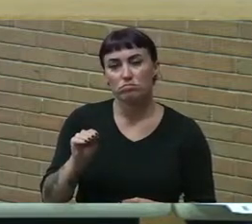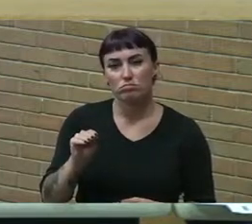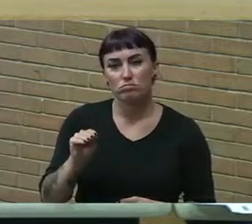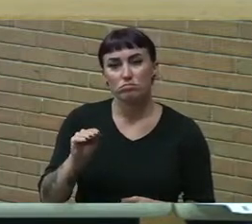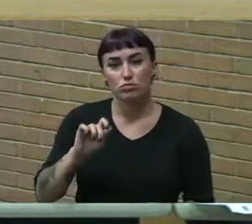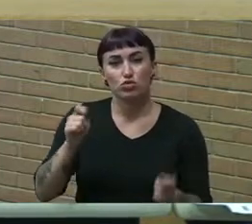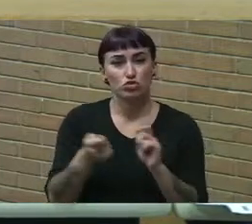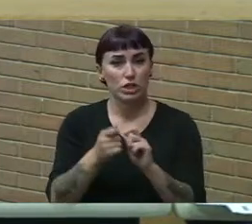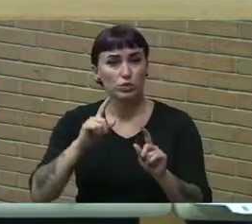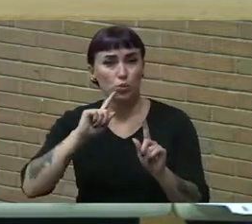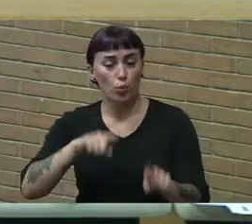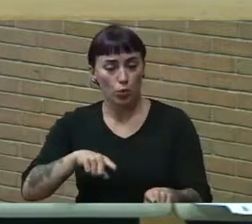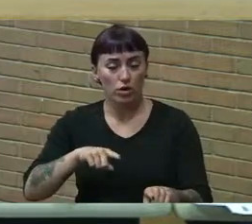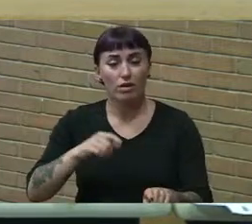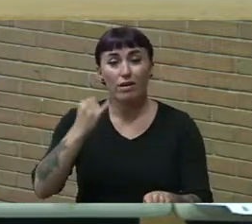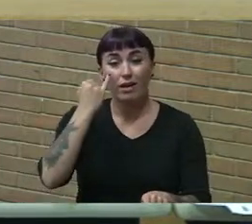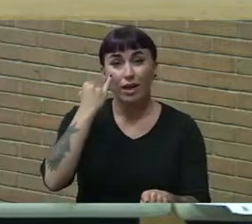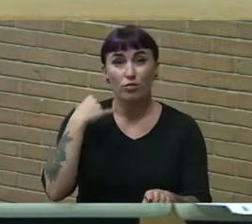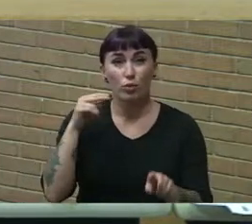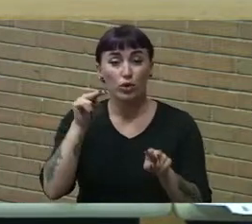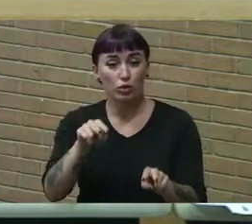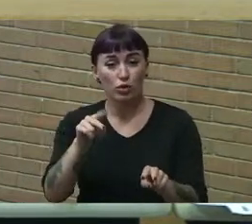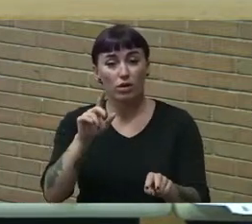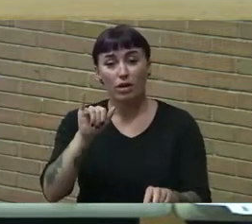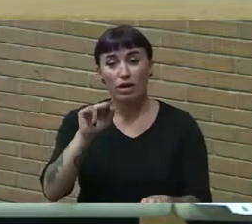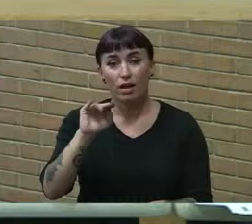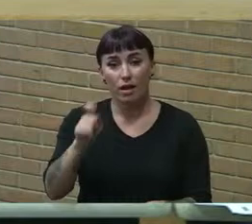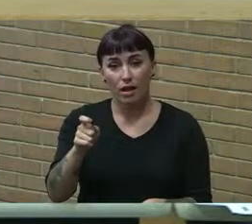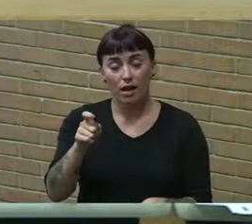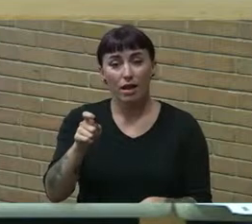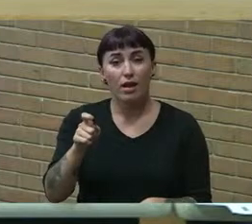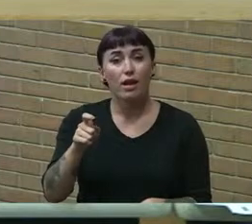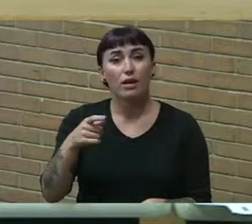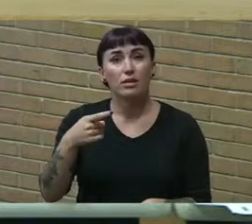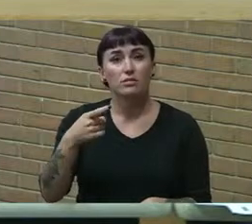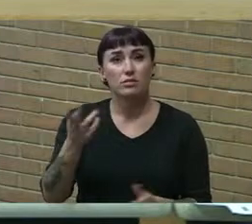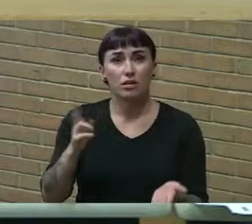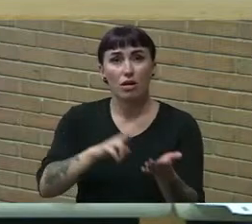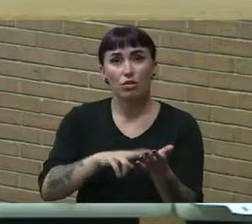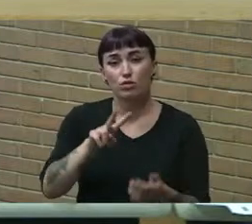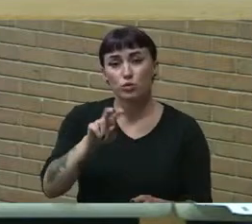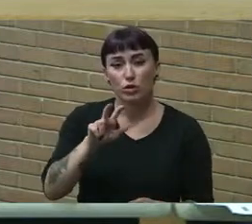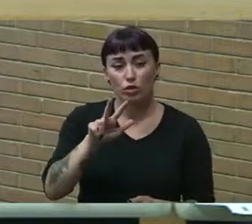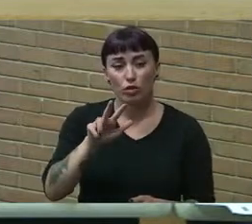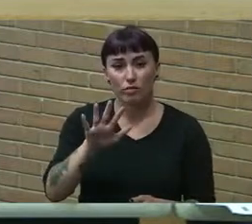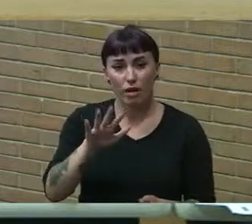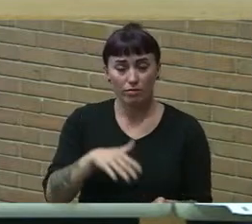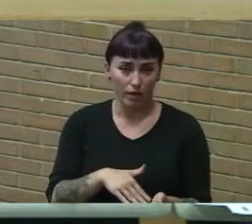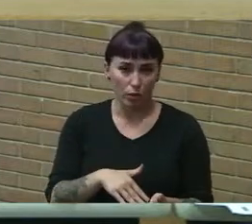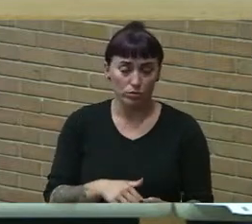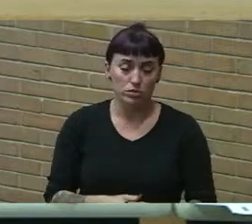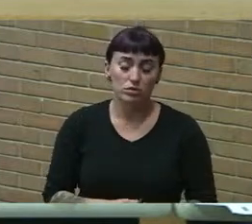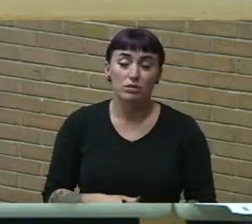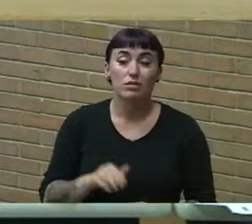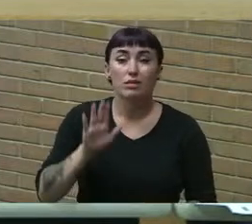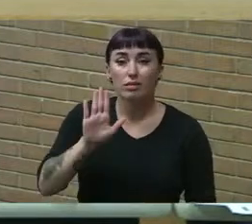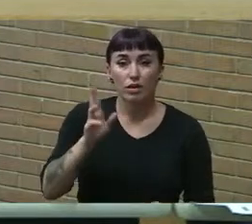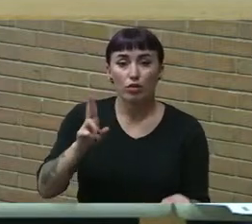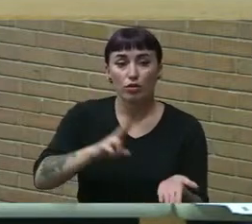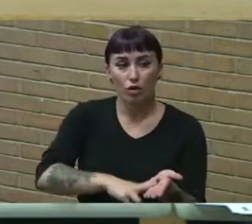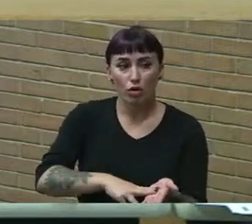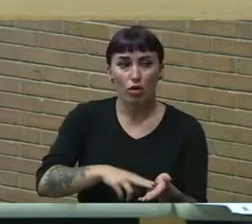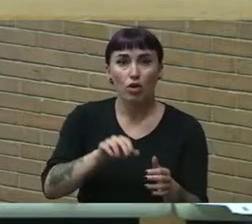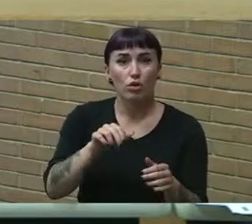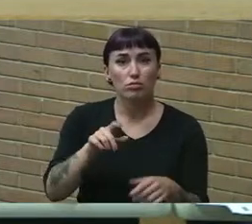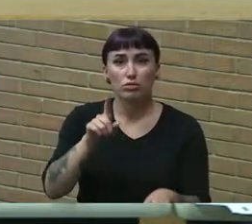change order, if we just looked at the InX prime contract at $235,000, their contract